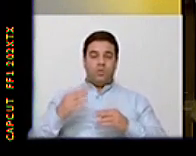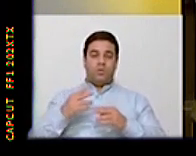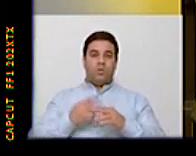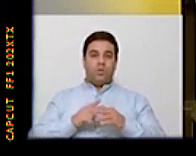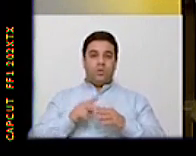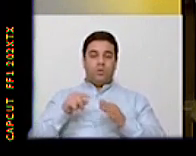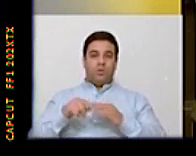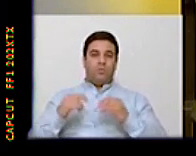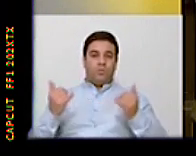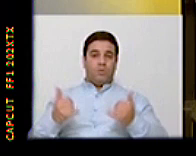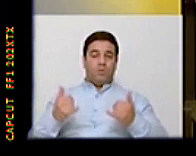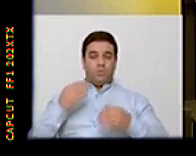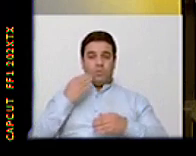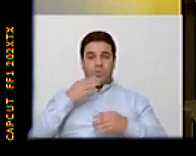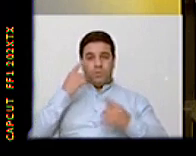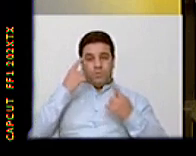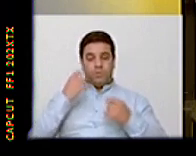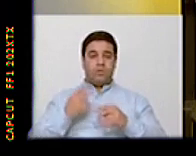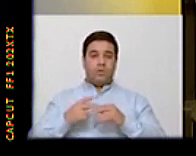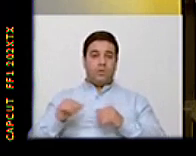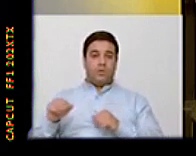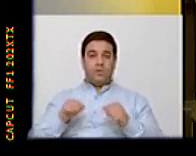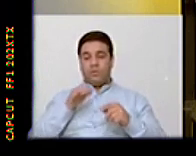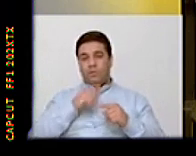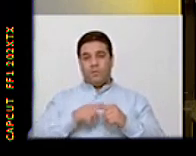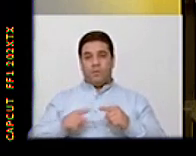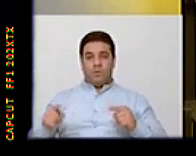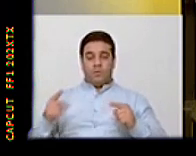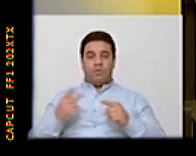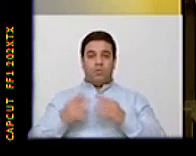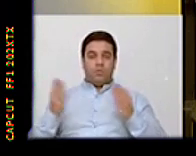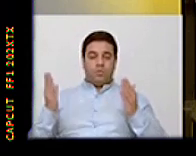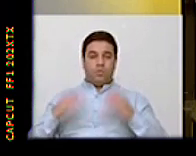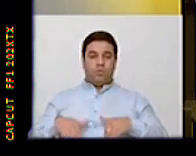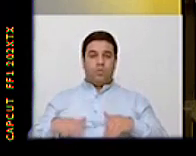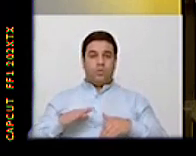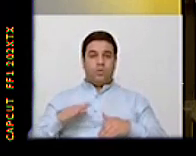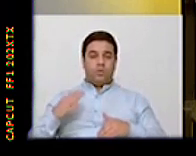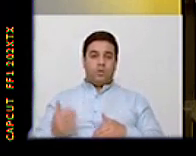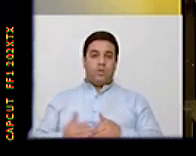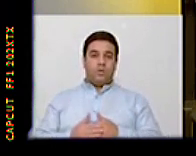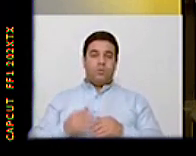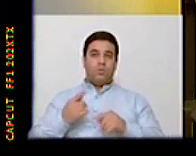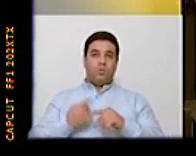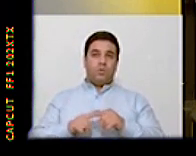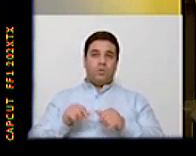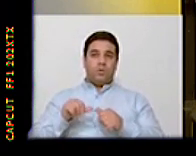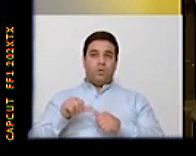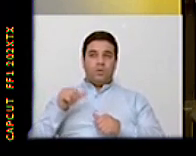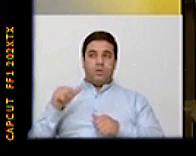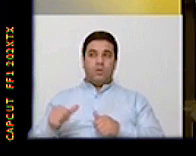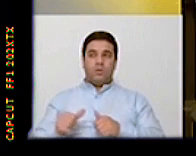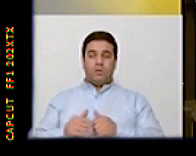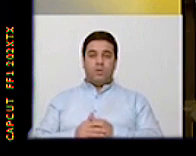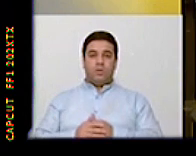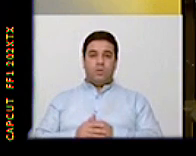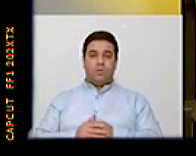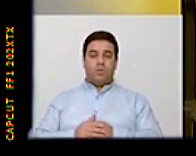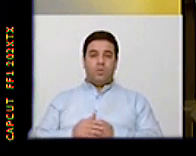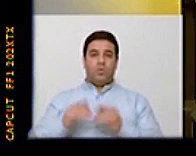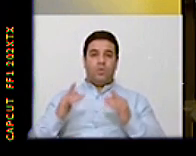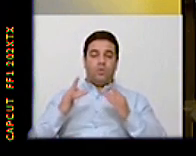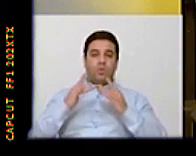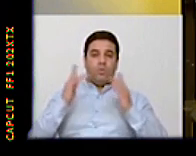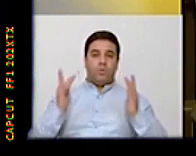yasalgan mustahkam ko'prik zilzila vaqtida uni qulab tushgan. Bundan tashqari